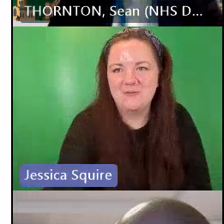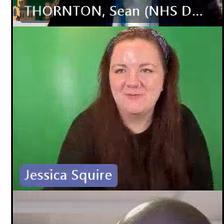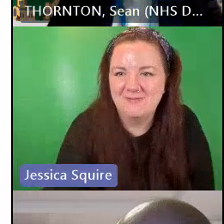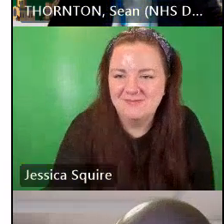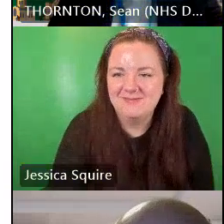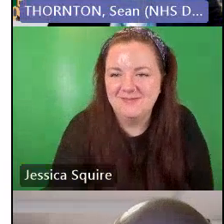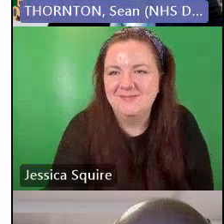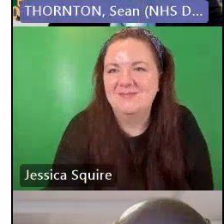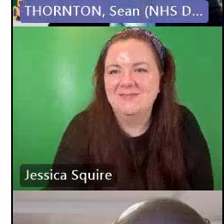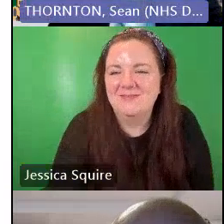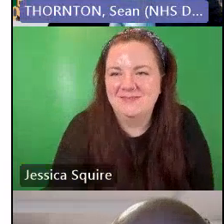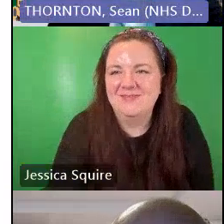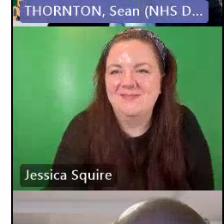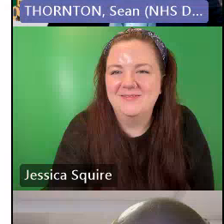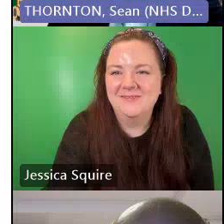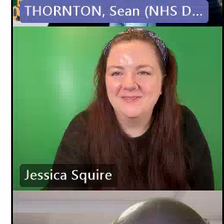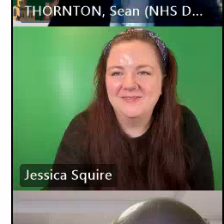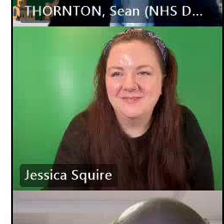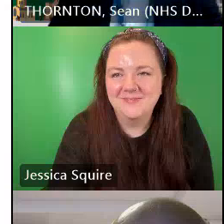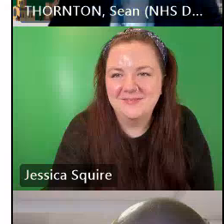off. Lovely. Thank you.